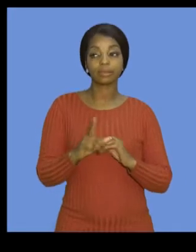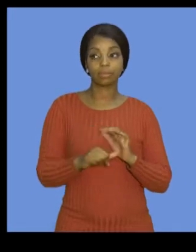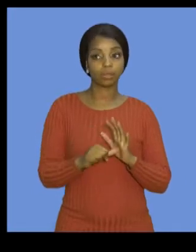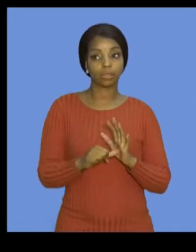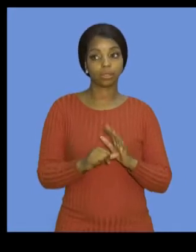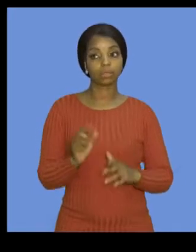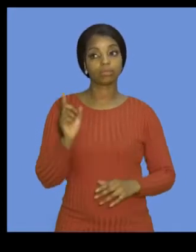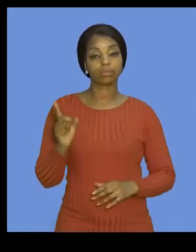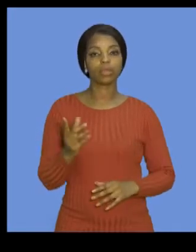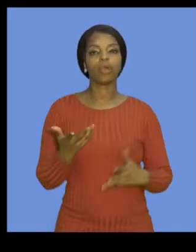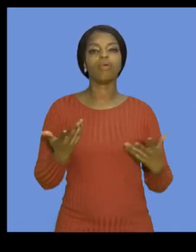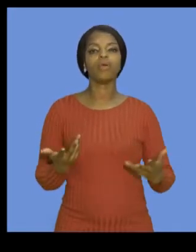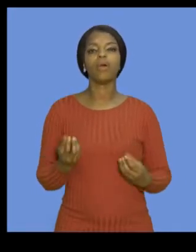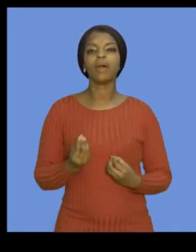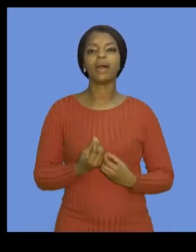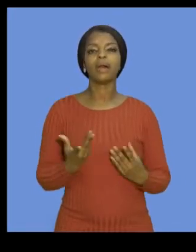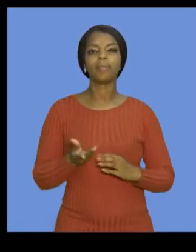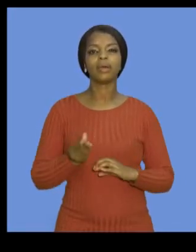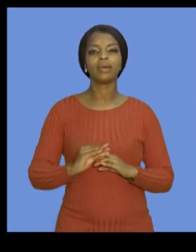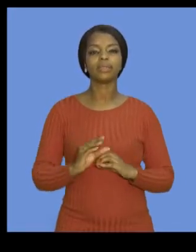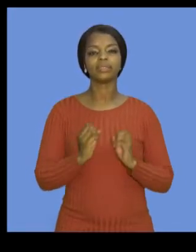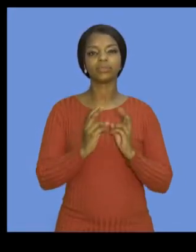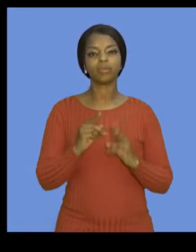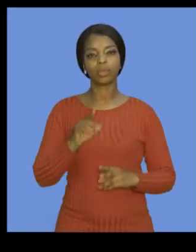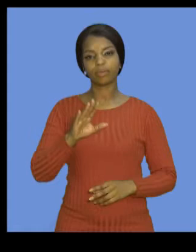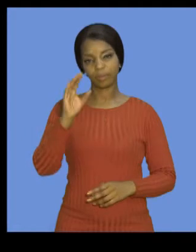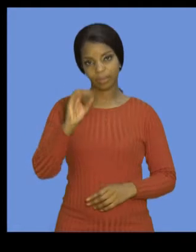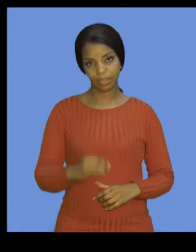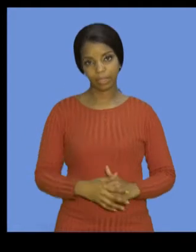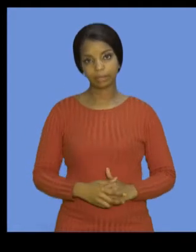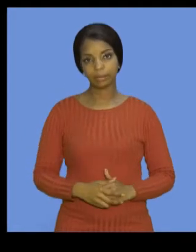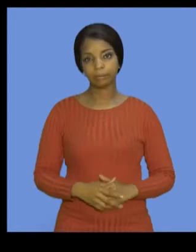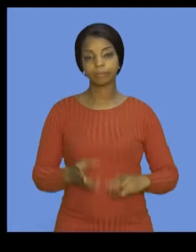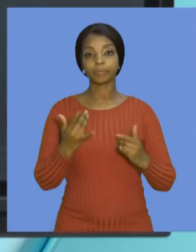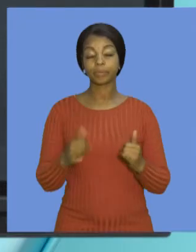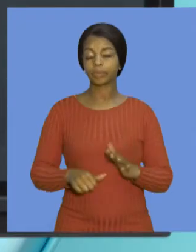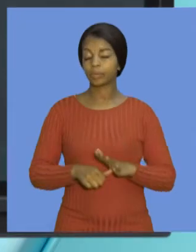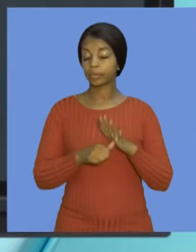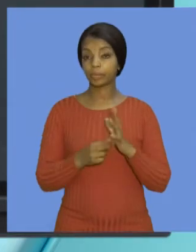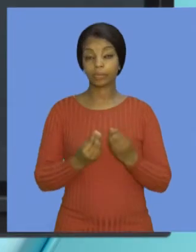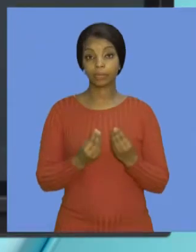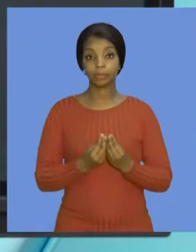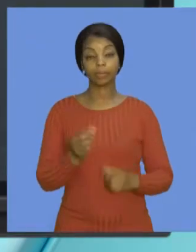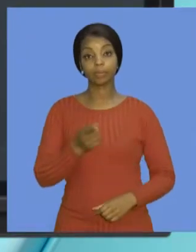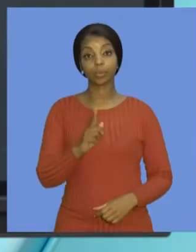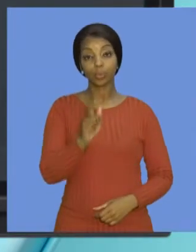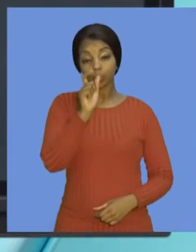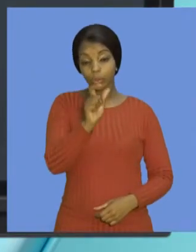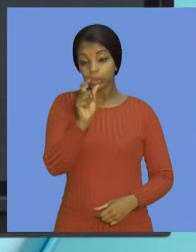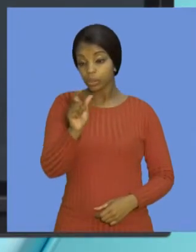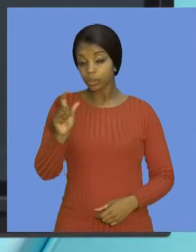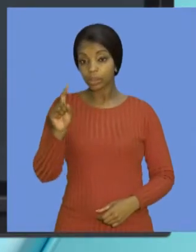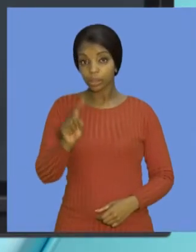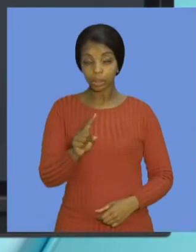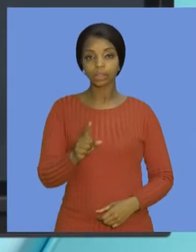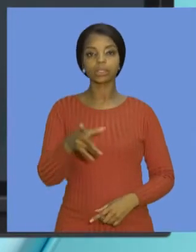that's important of that. Now, guys, you need to look at keywords, please. Your keywords are what will tell you exactly